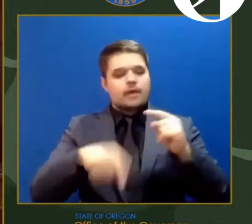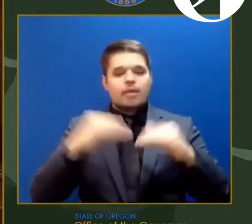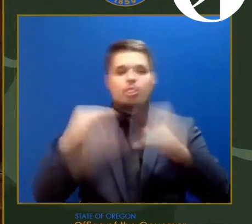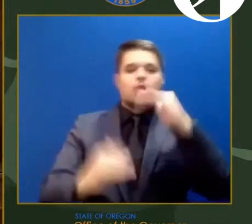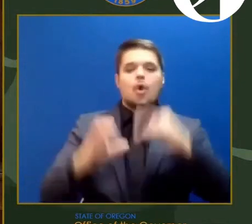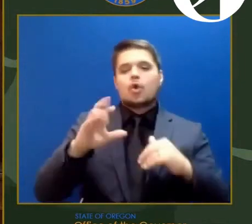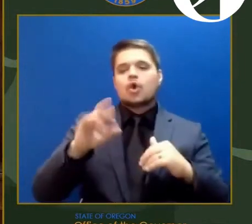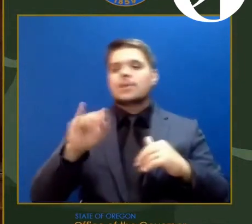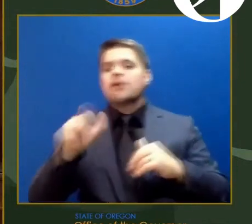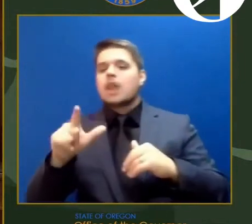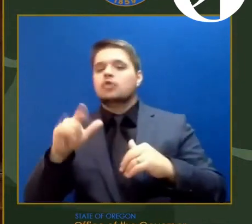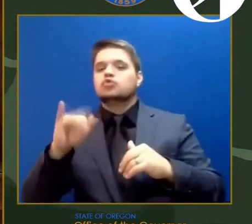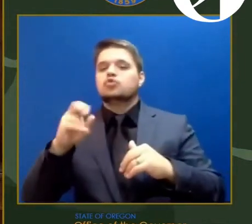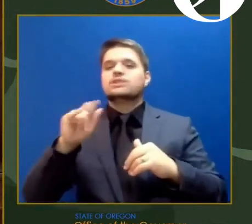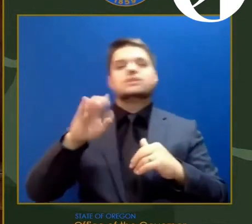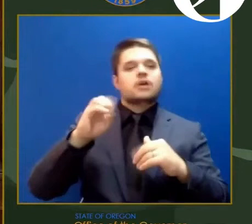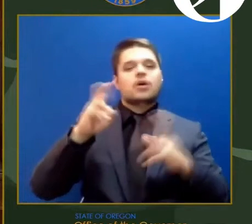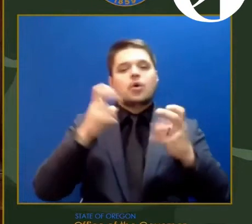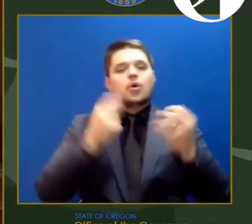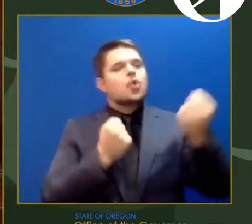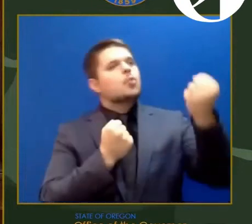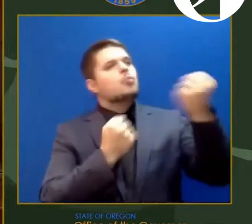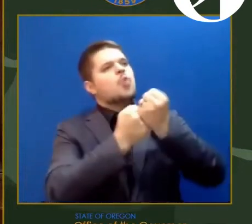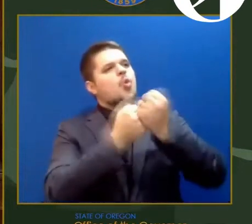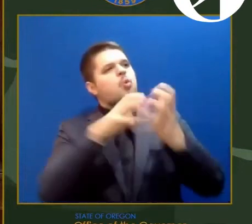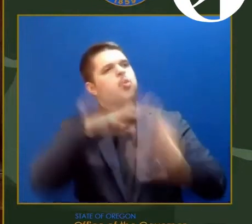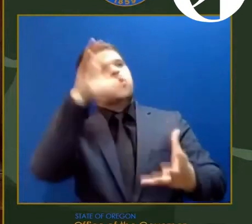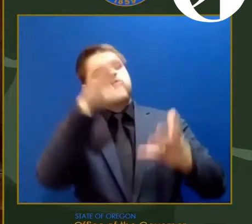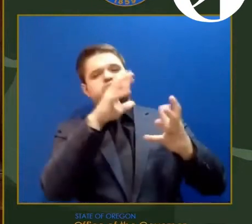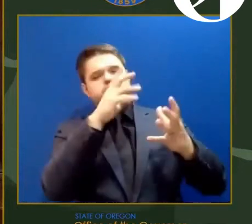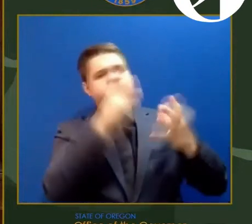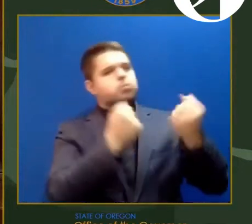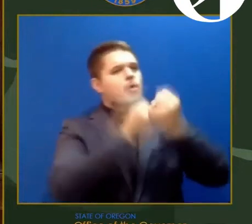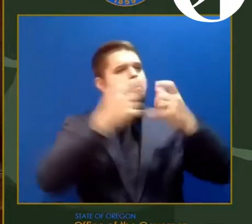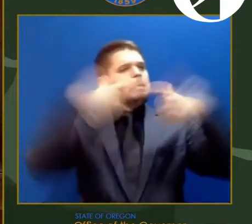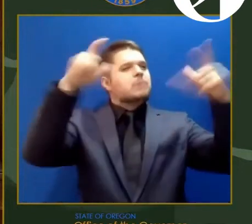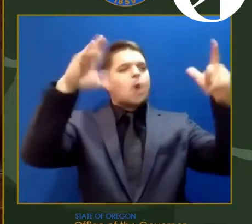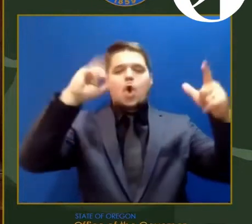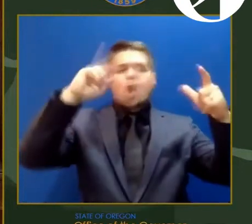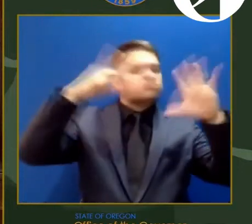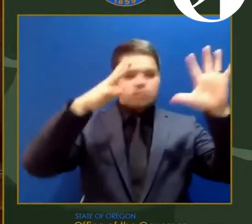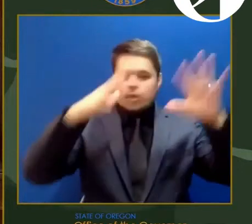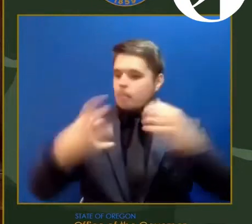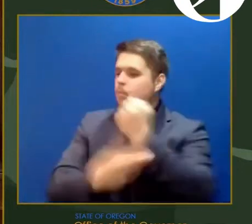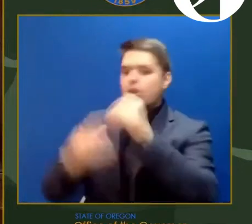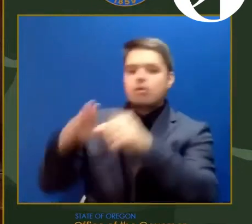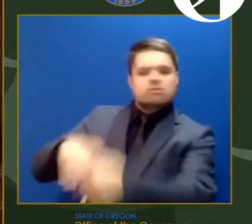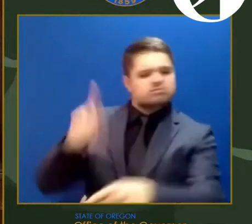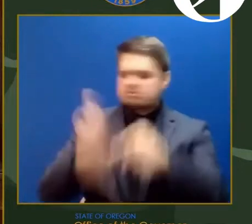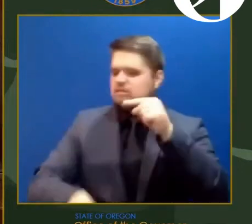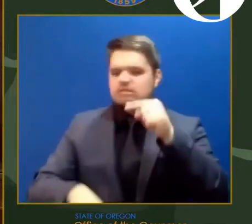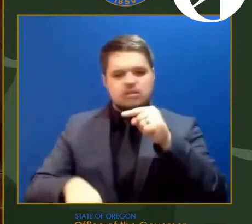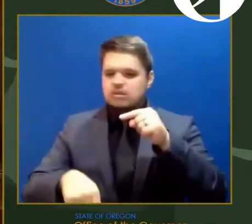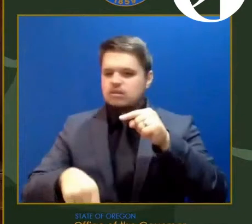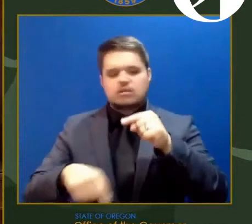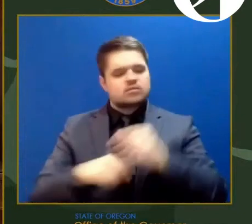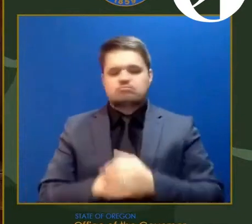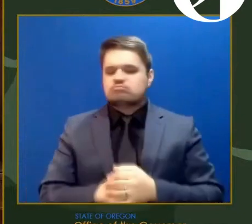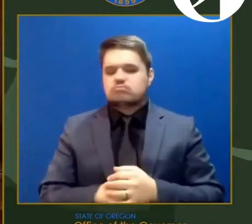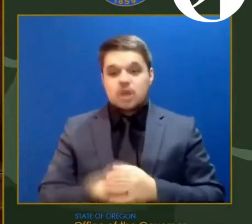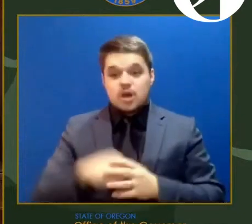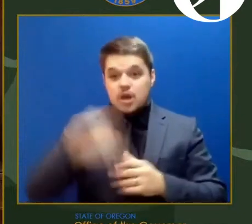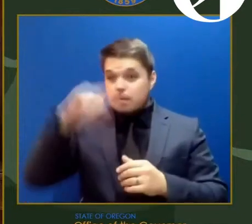poor. One that endangers the lives of Black people going out for a jog or wearing a hoodie.